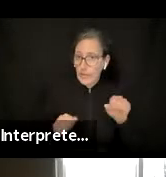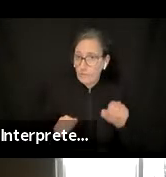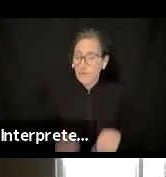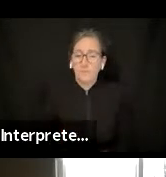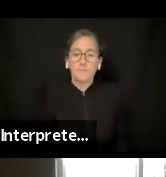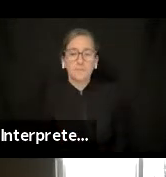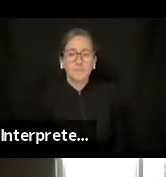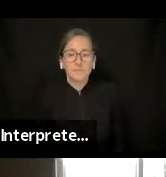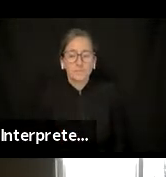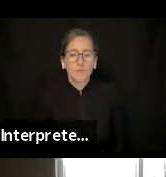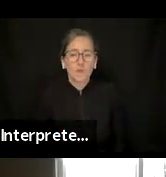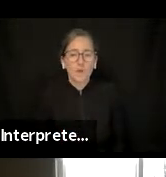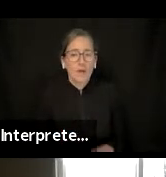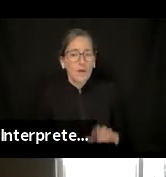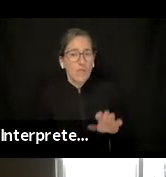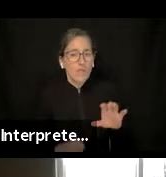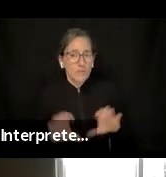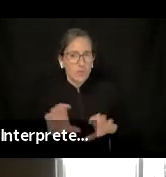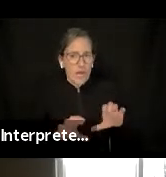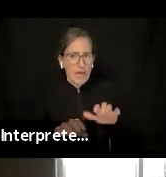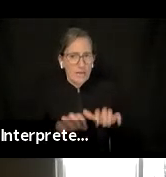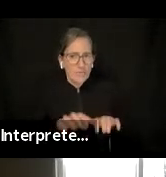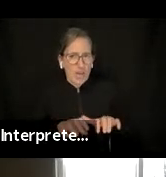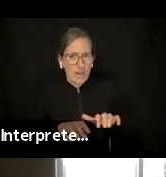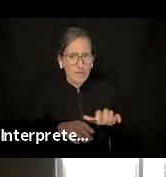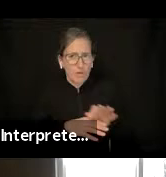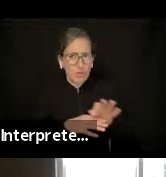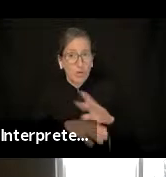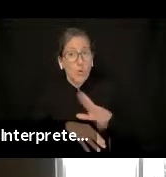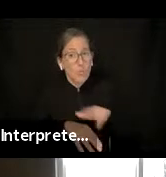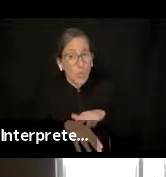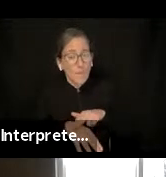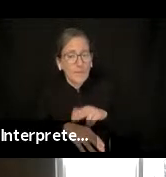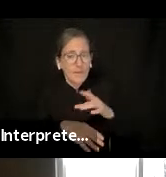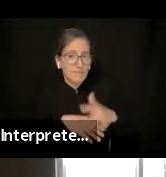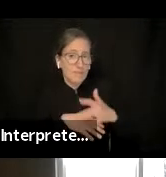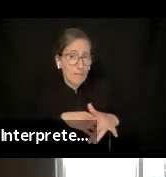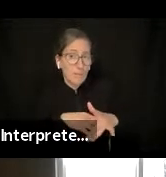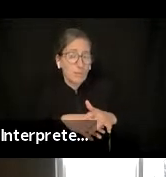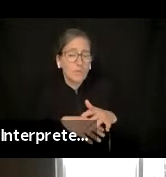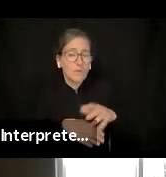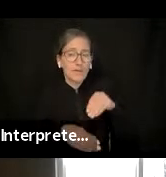And the chat function normally is available in Zoom.